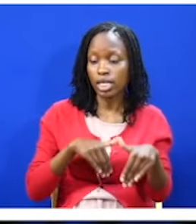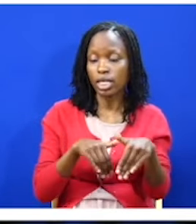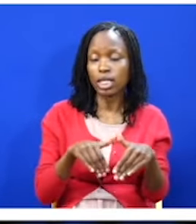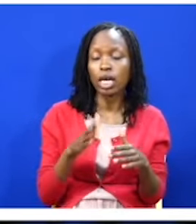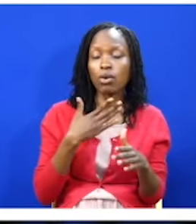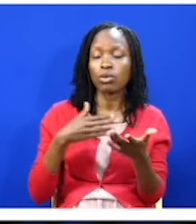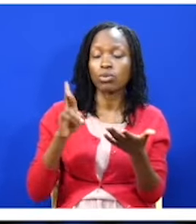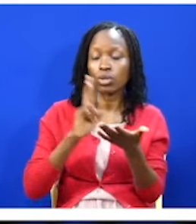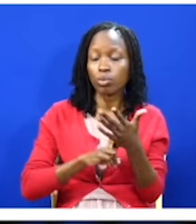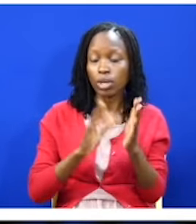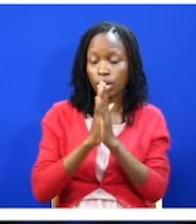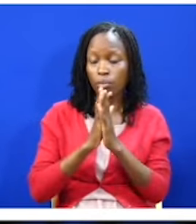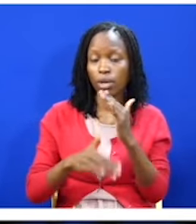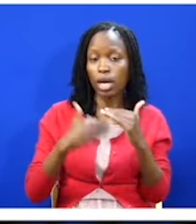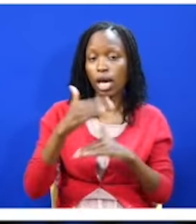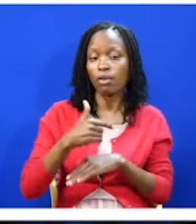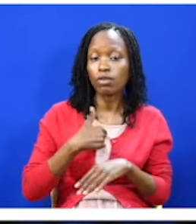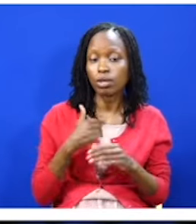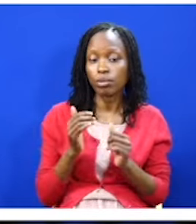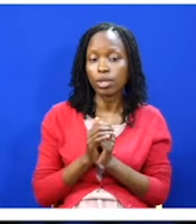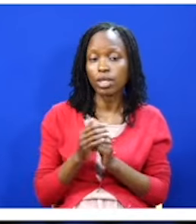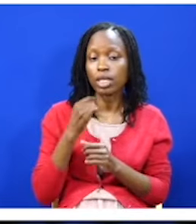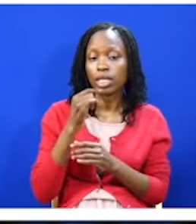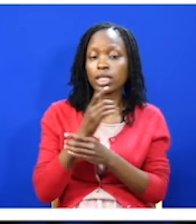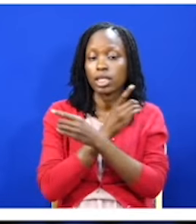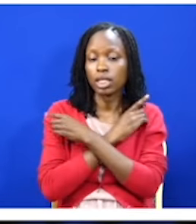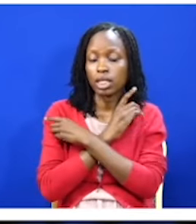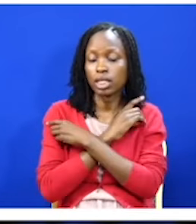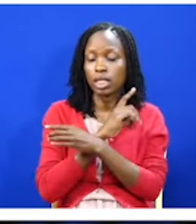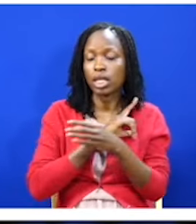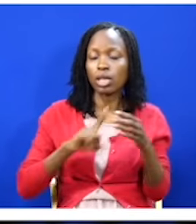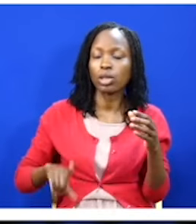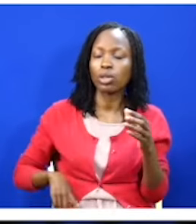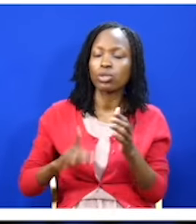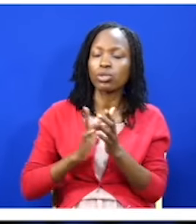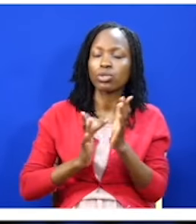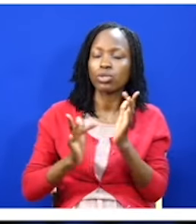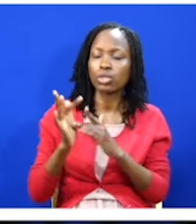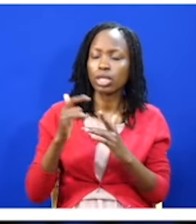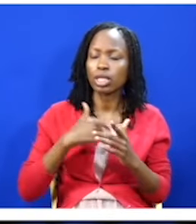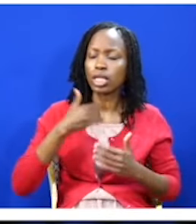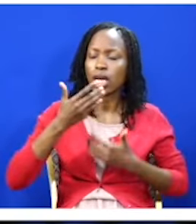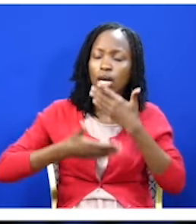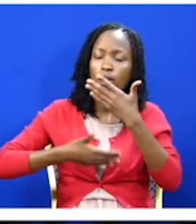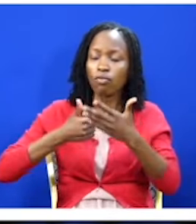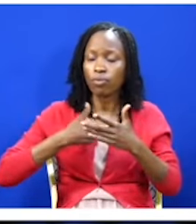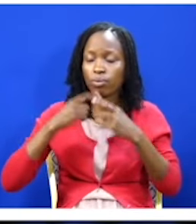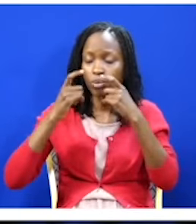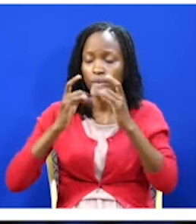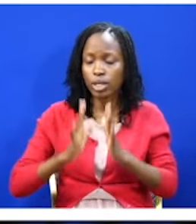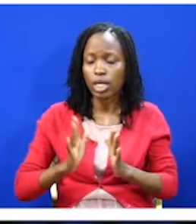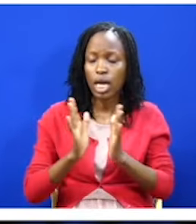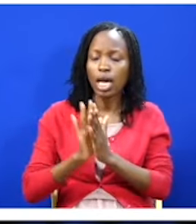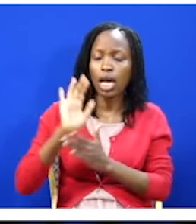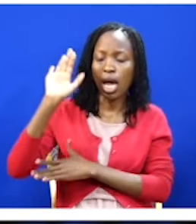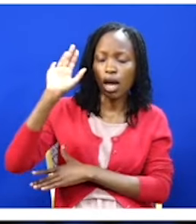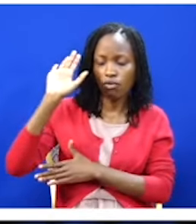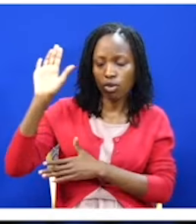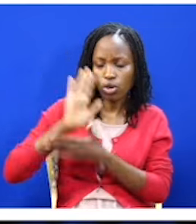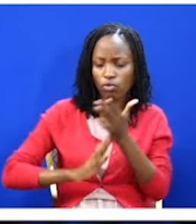and say this prayer. Dear Lord Jesus, I confess that I'm a sinner and I ask for